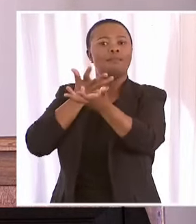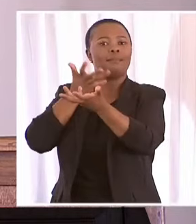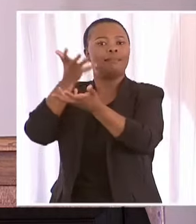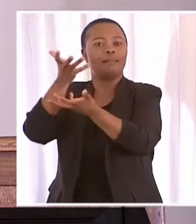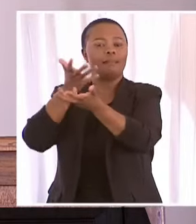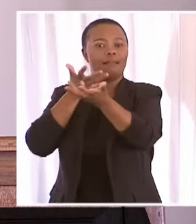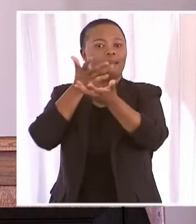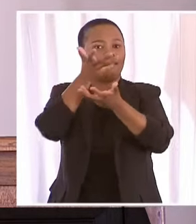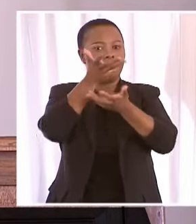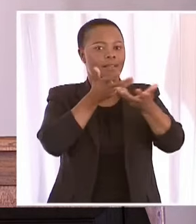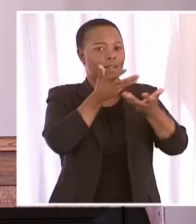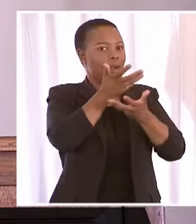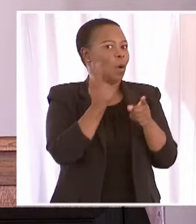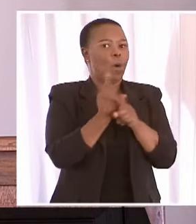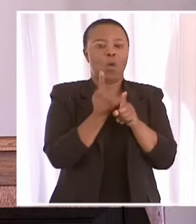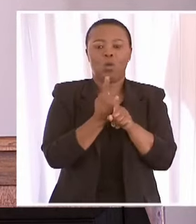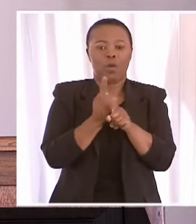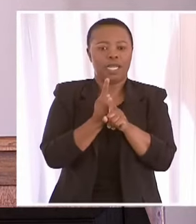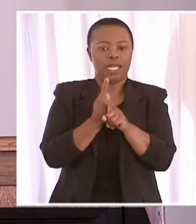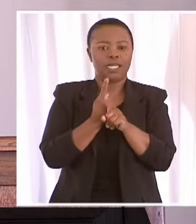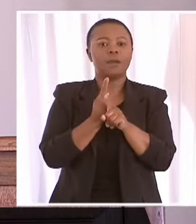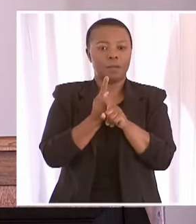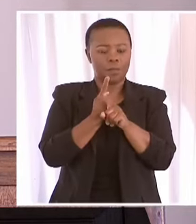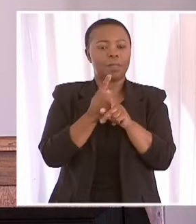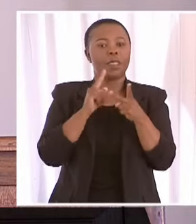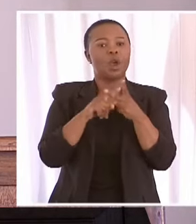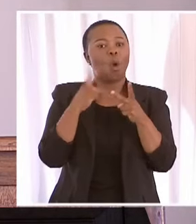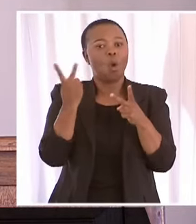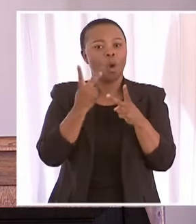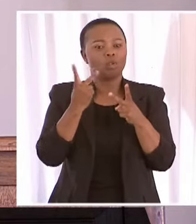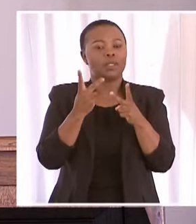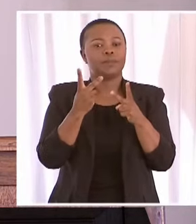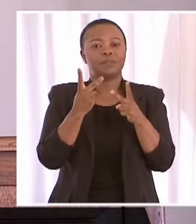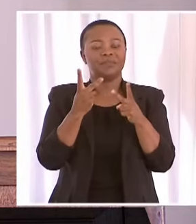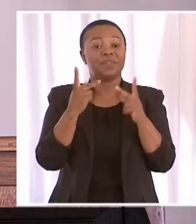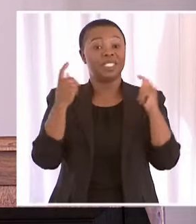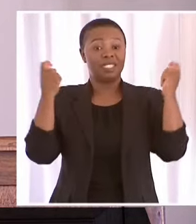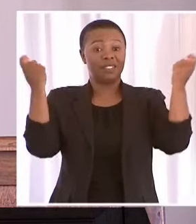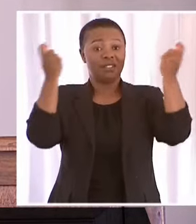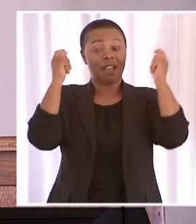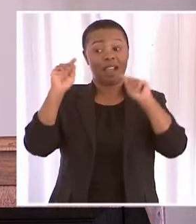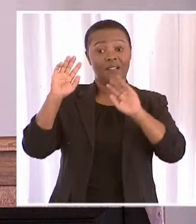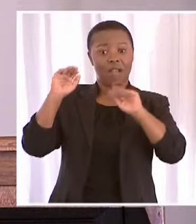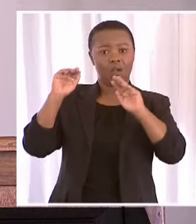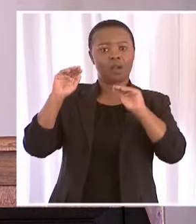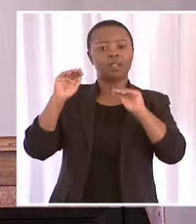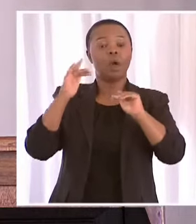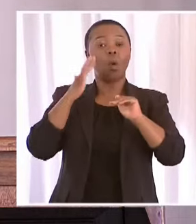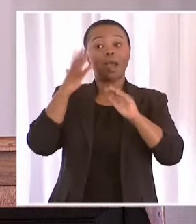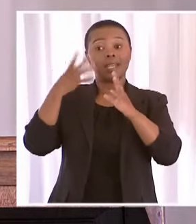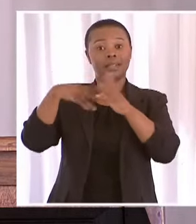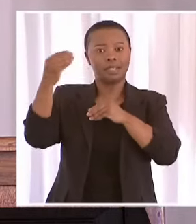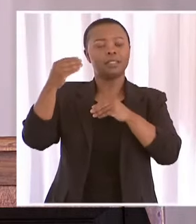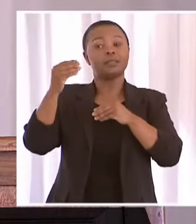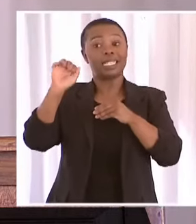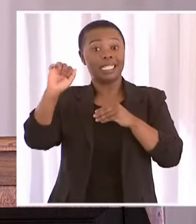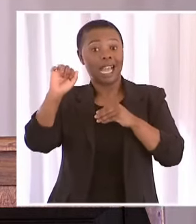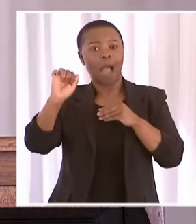and very often organized farewell functions on their departure.